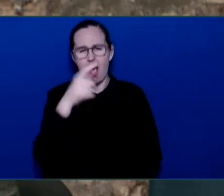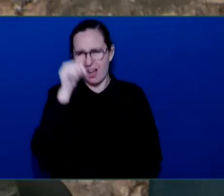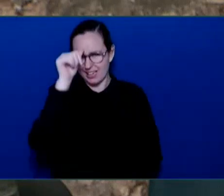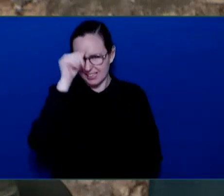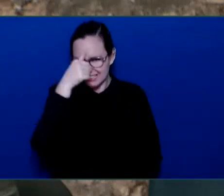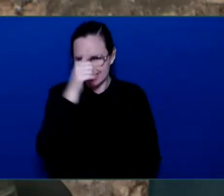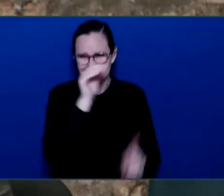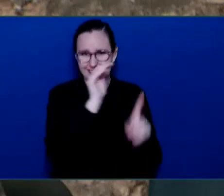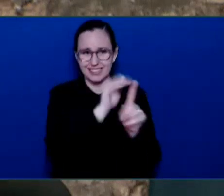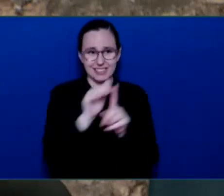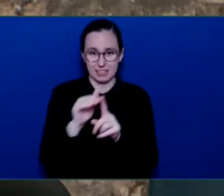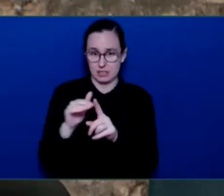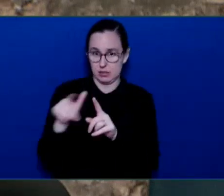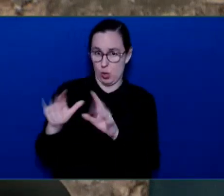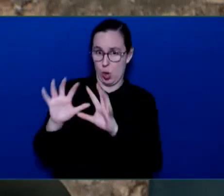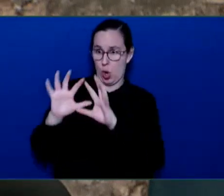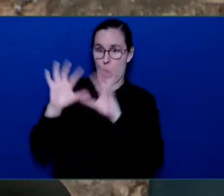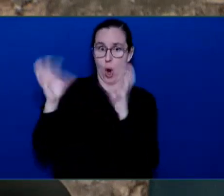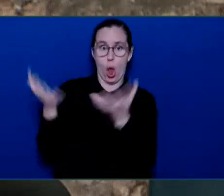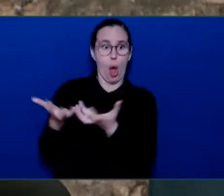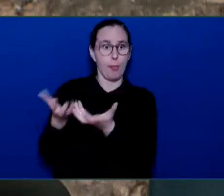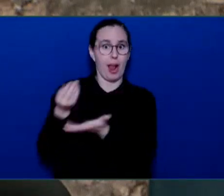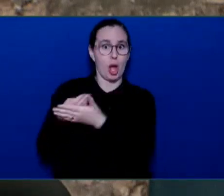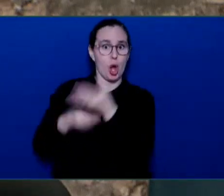with just that. The member raises